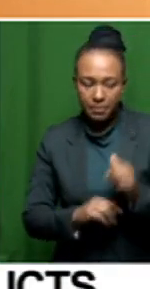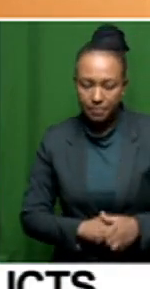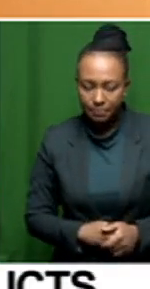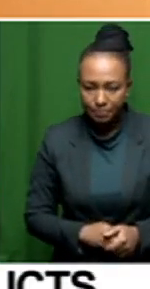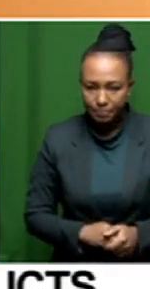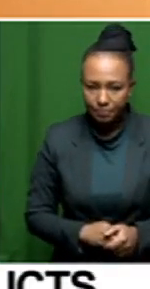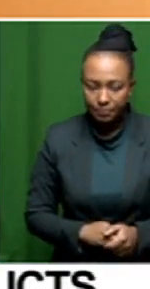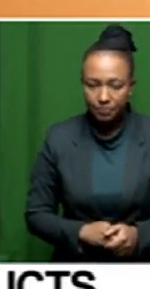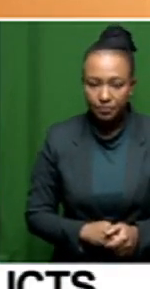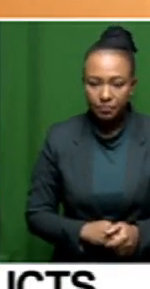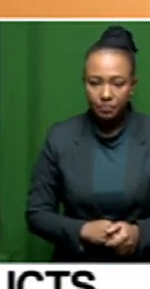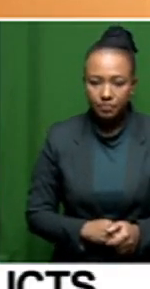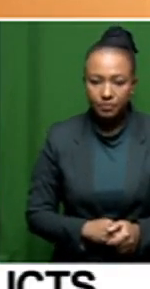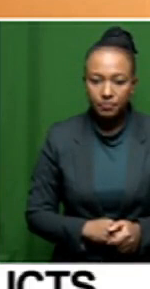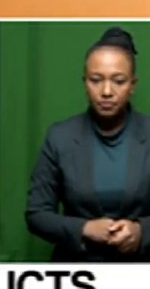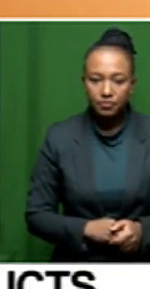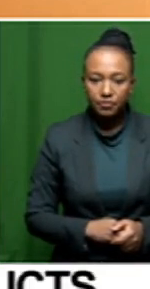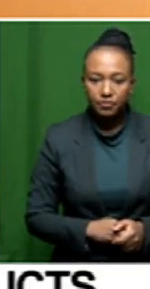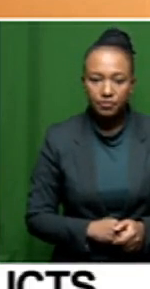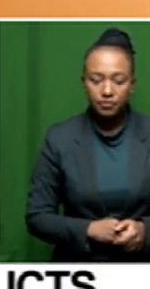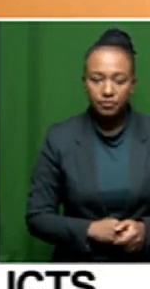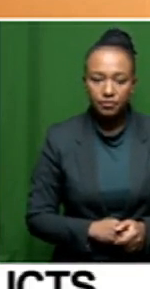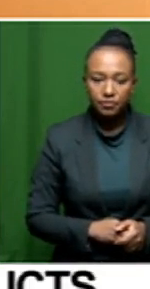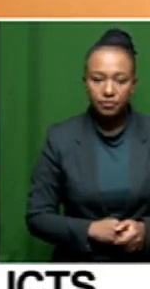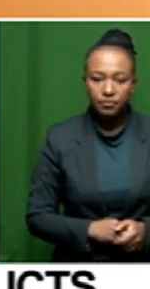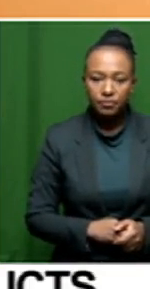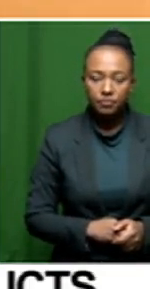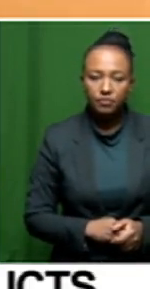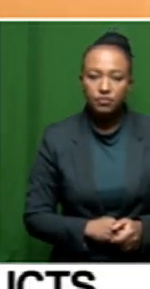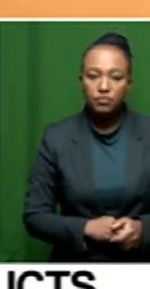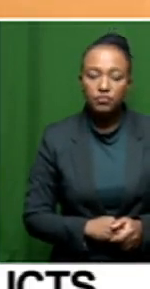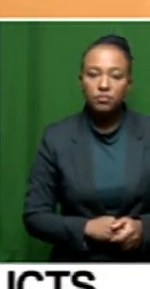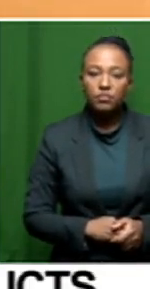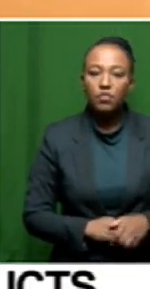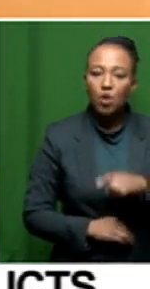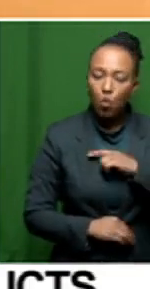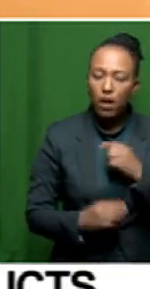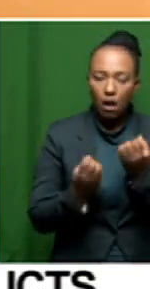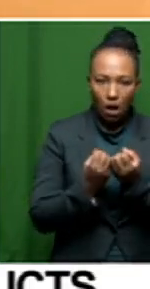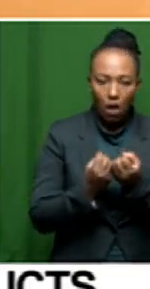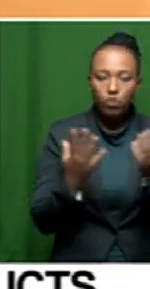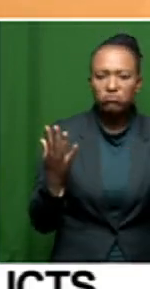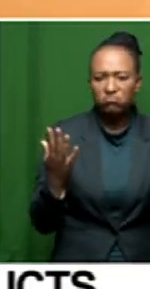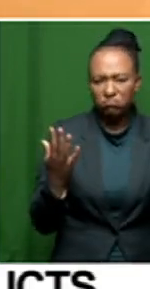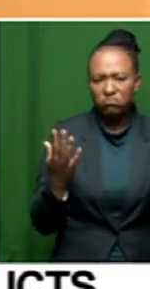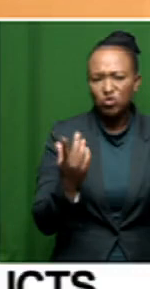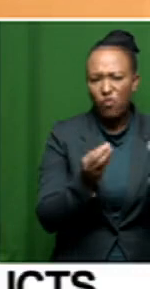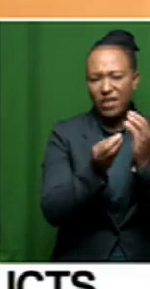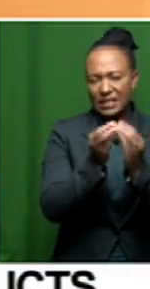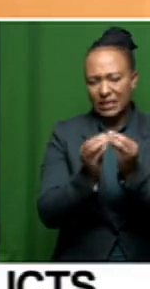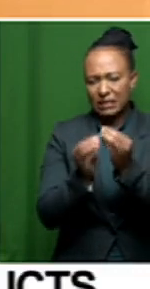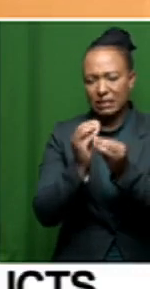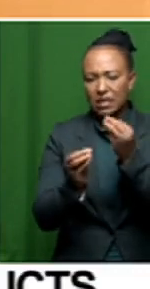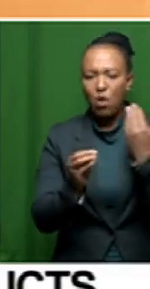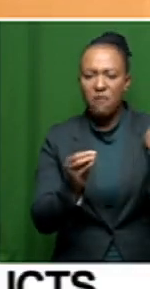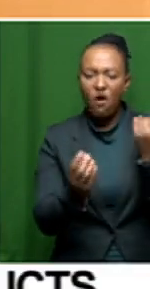visit? We find that there's still a lot that needed to be done in terms of the fire that have